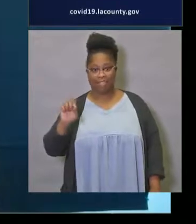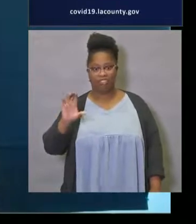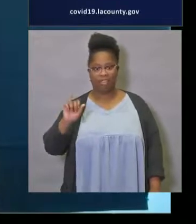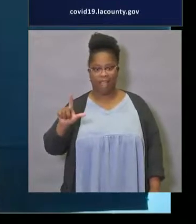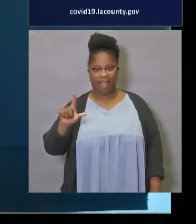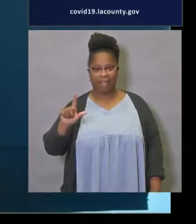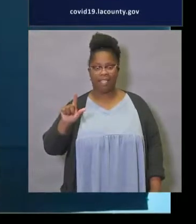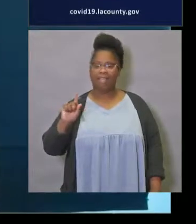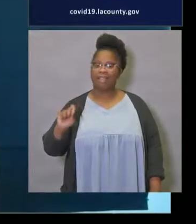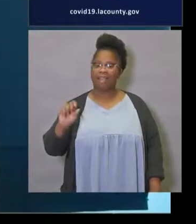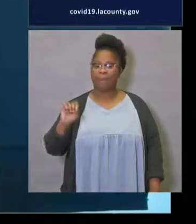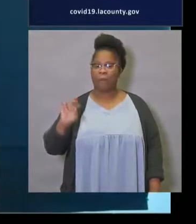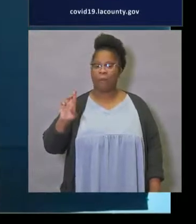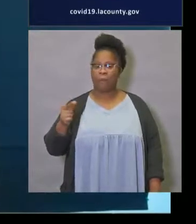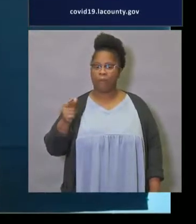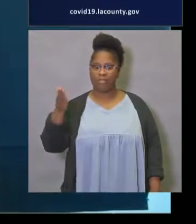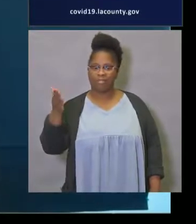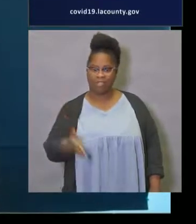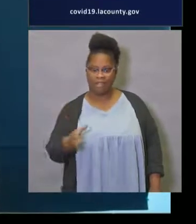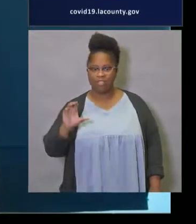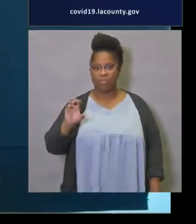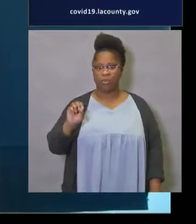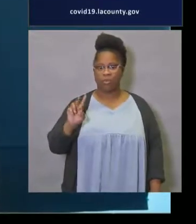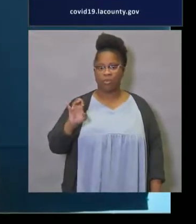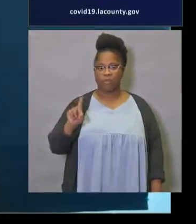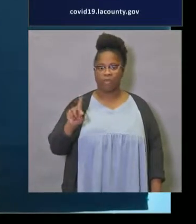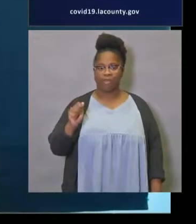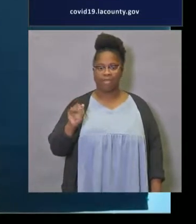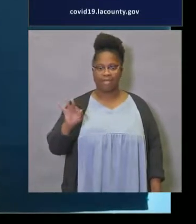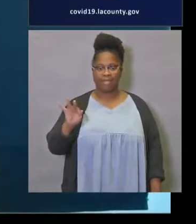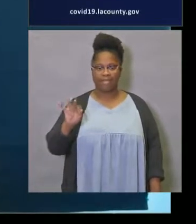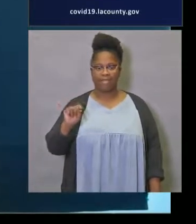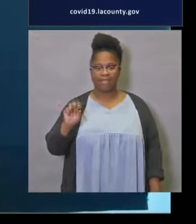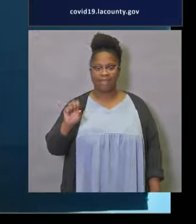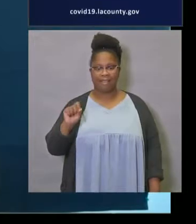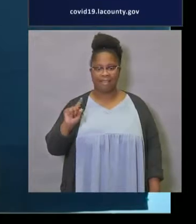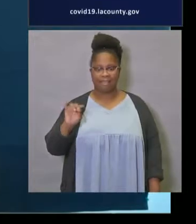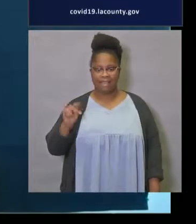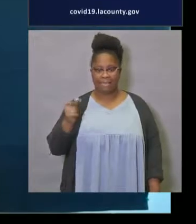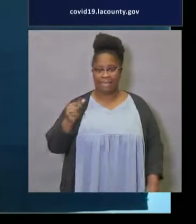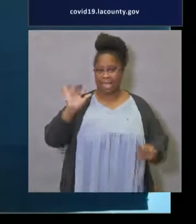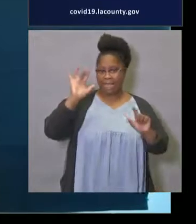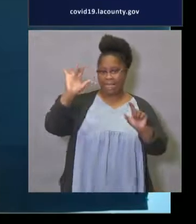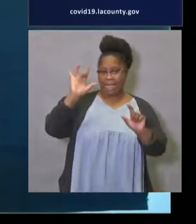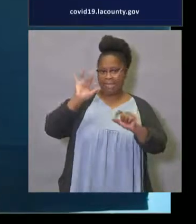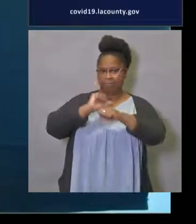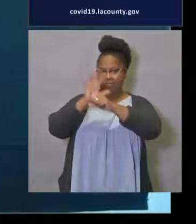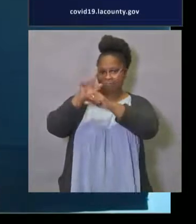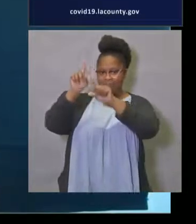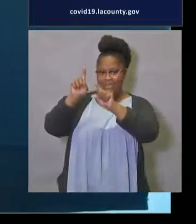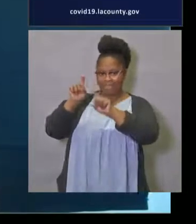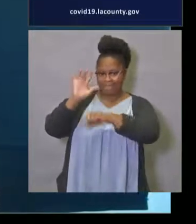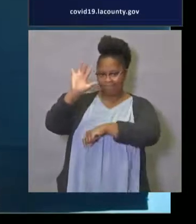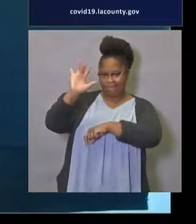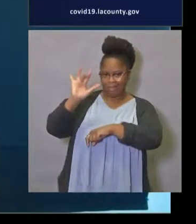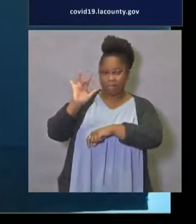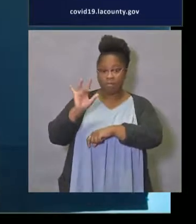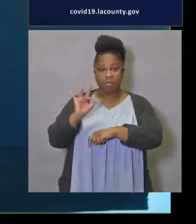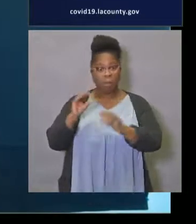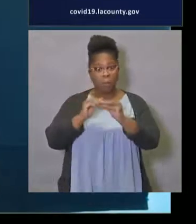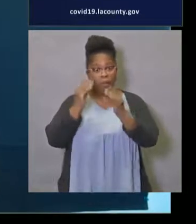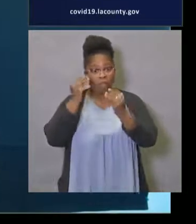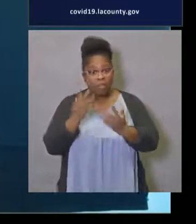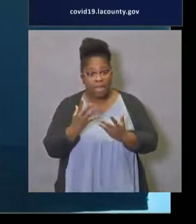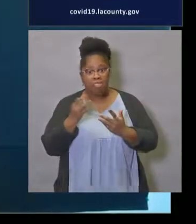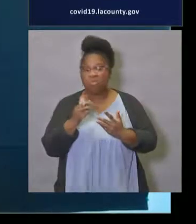aacec-cal.org/COVID-19 testing and click on COVID-19 community testing. You can also get more information on this or any of the other